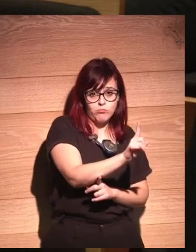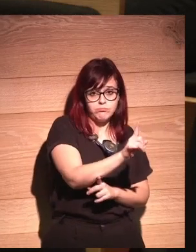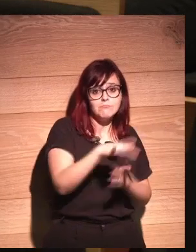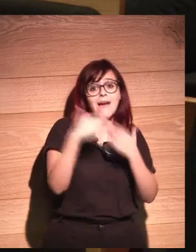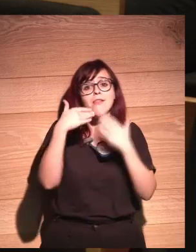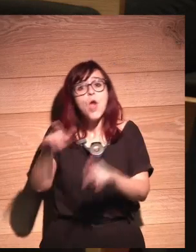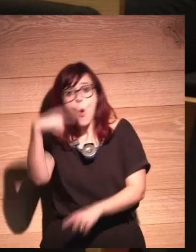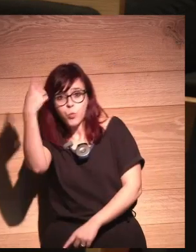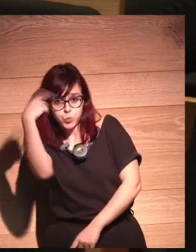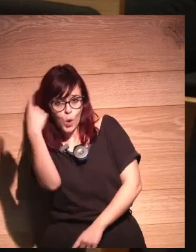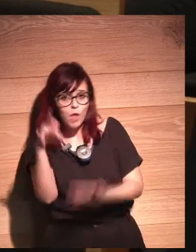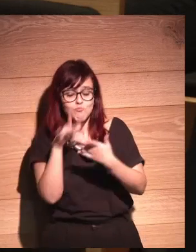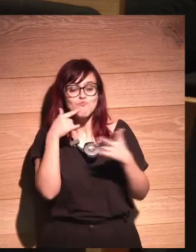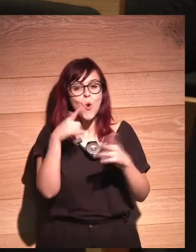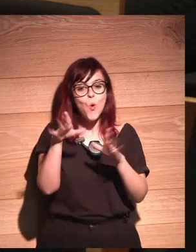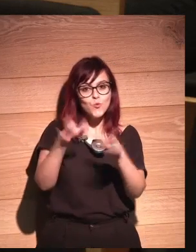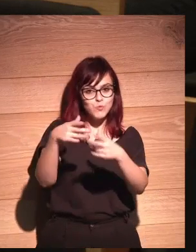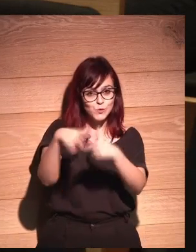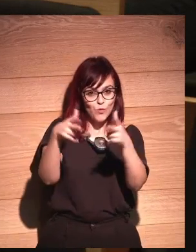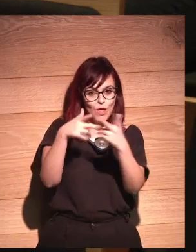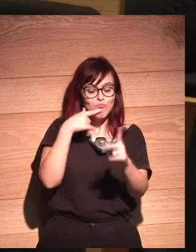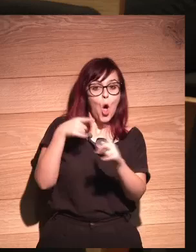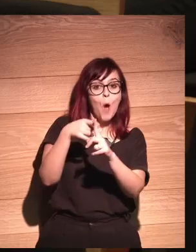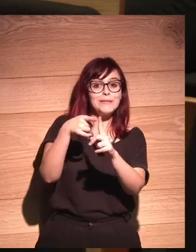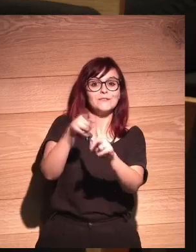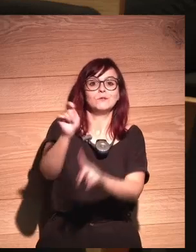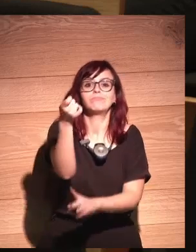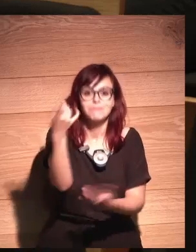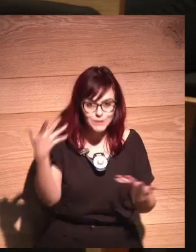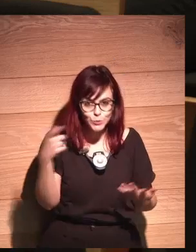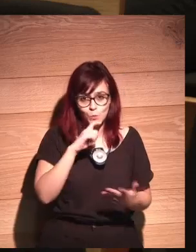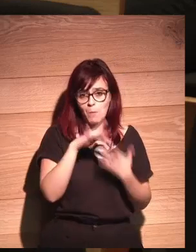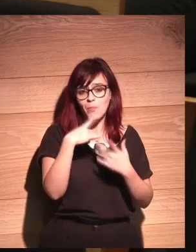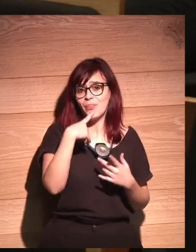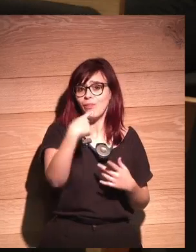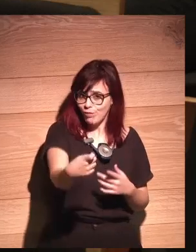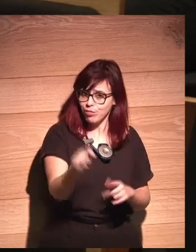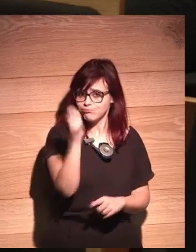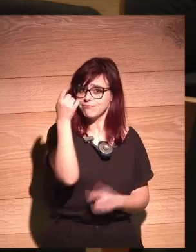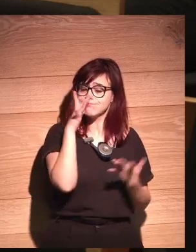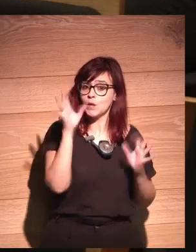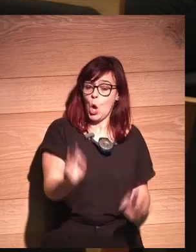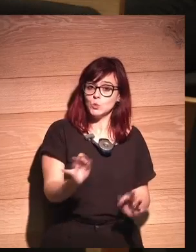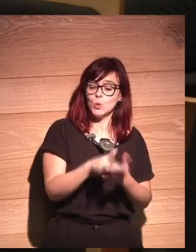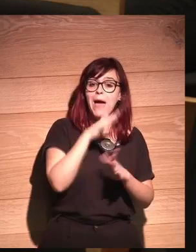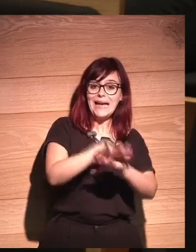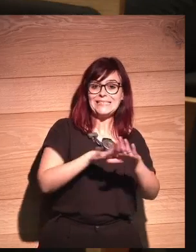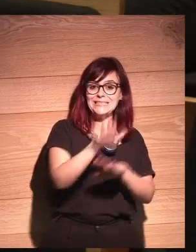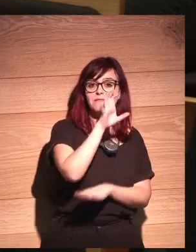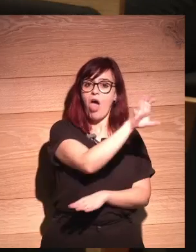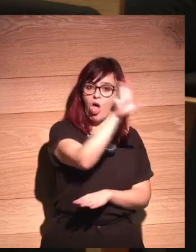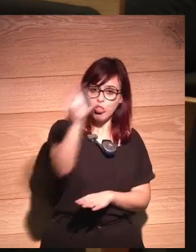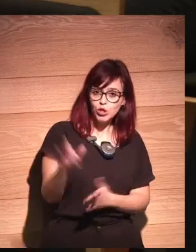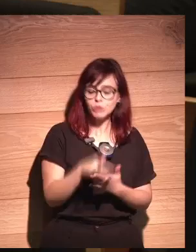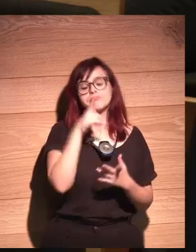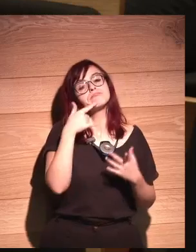how we can make that society to feel identified with these goals. It is something complex and difficult to accomplish, because from